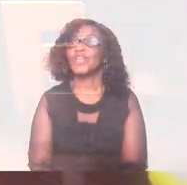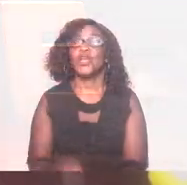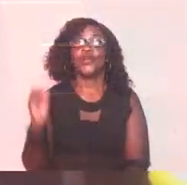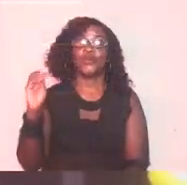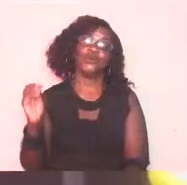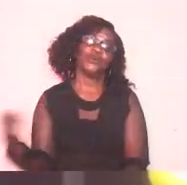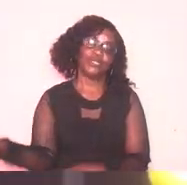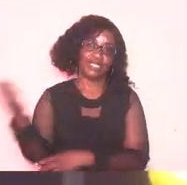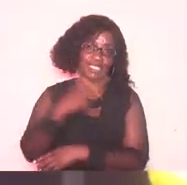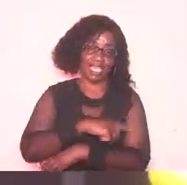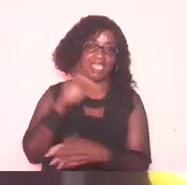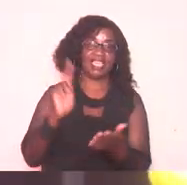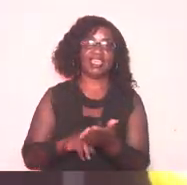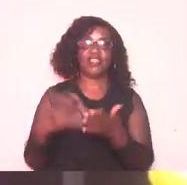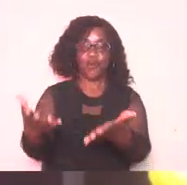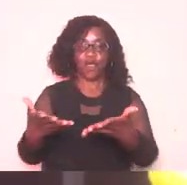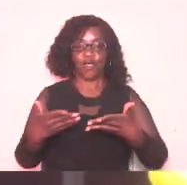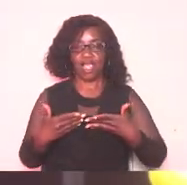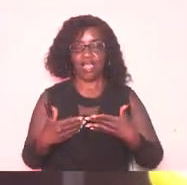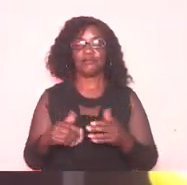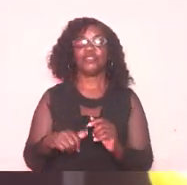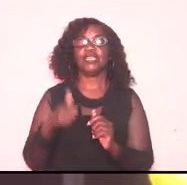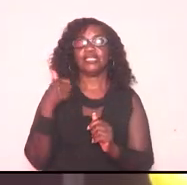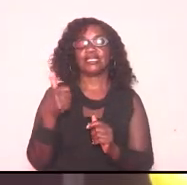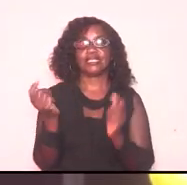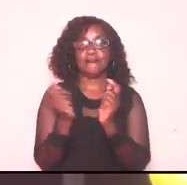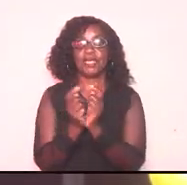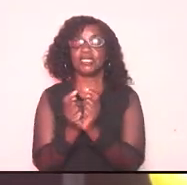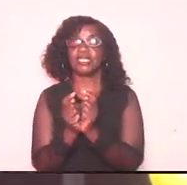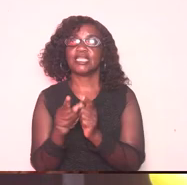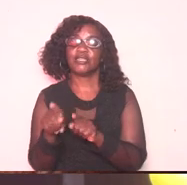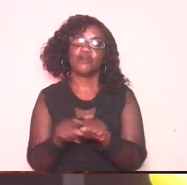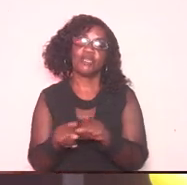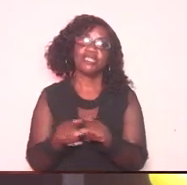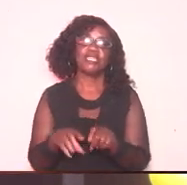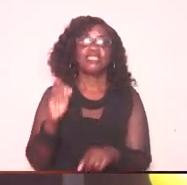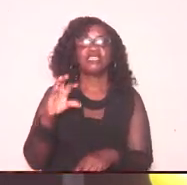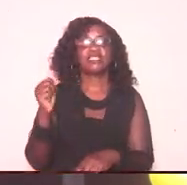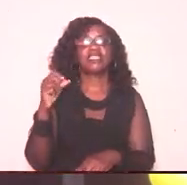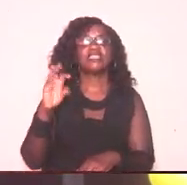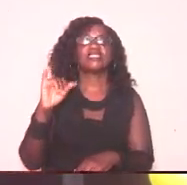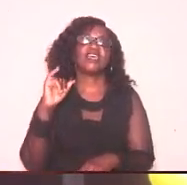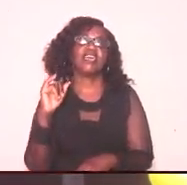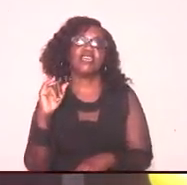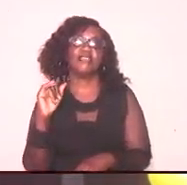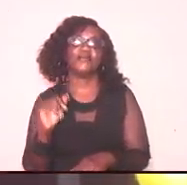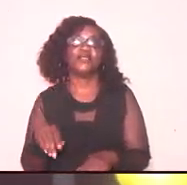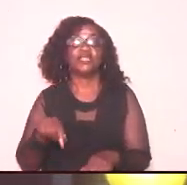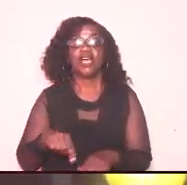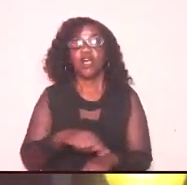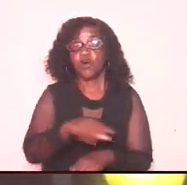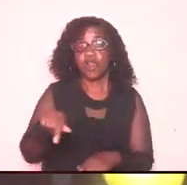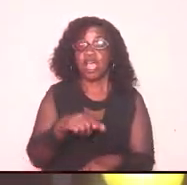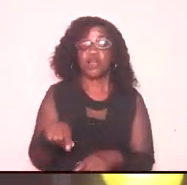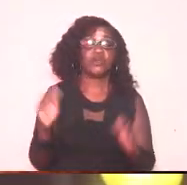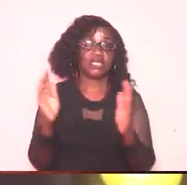Good day and welcome to the sixth edition of the SASI Debate Challenge. We are here at episode 10,